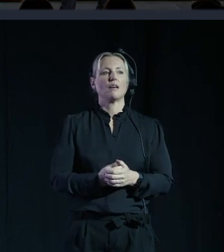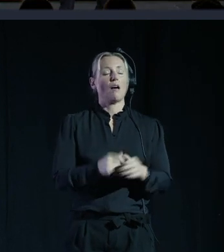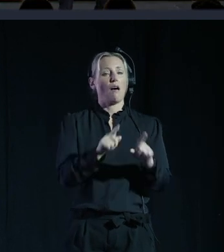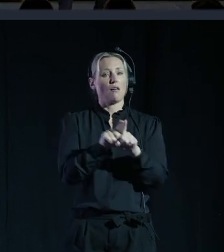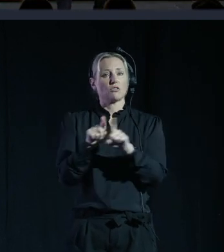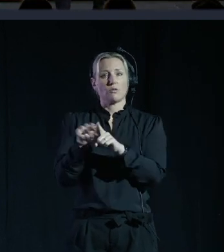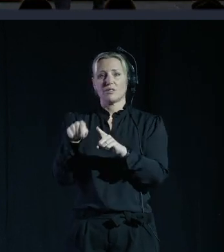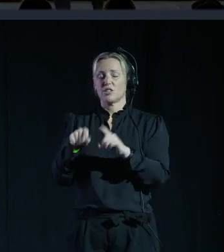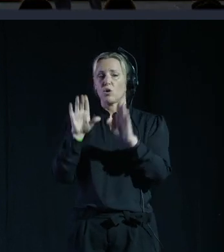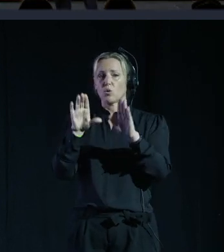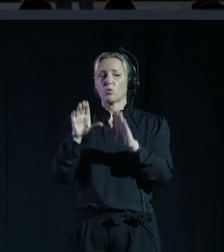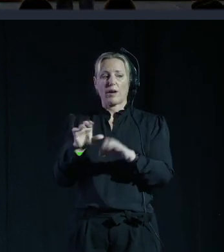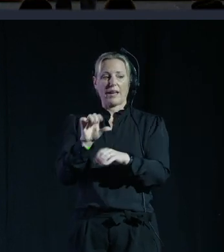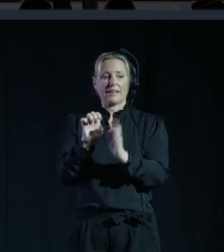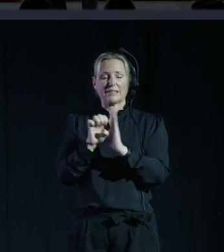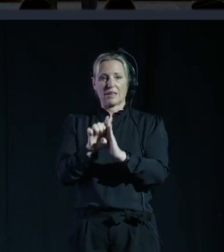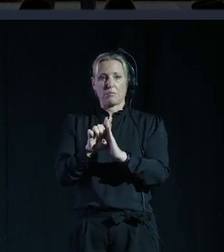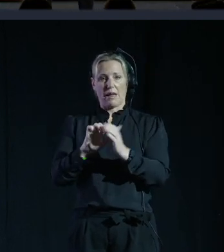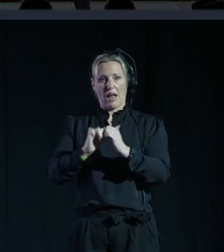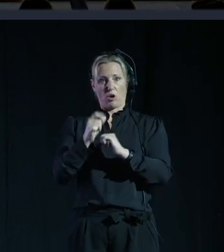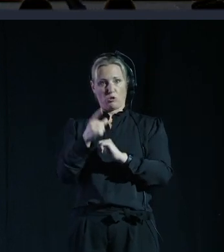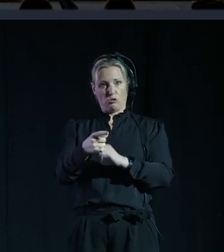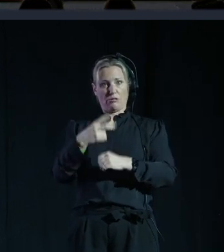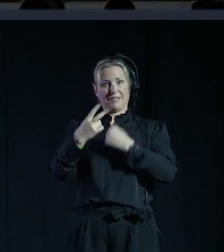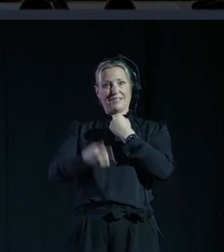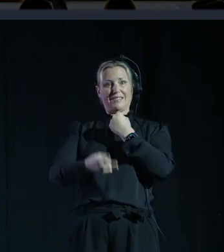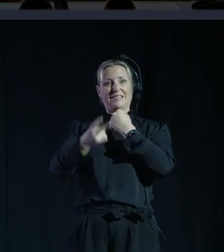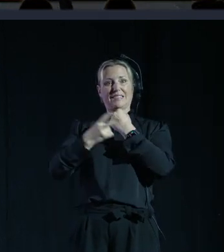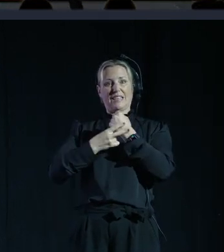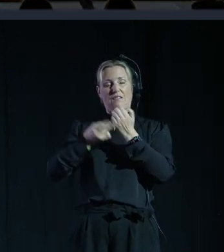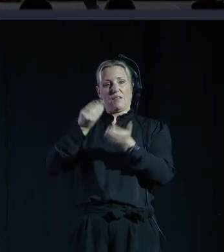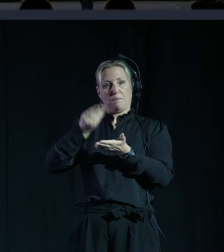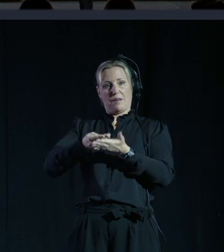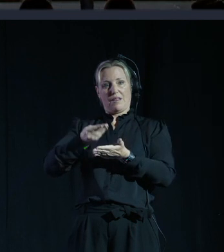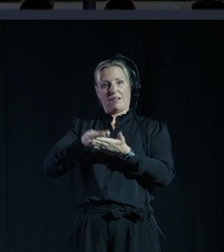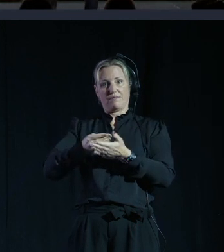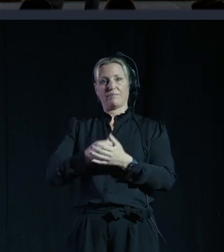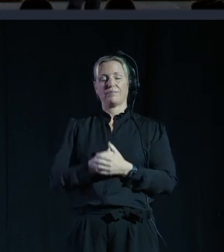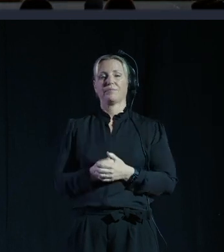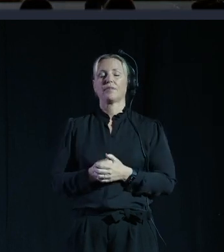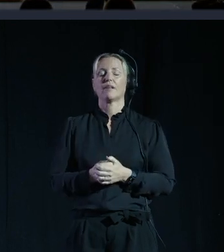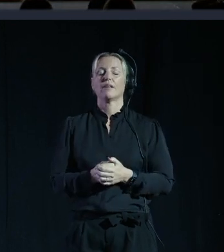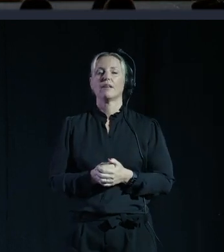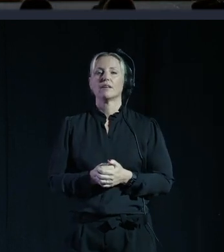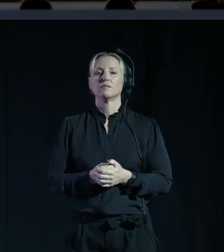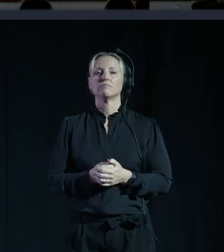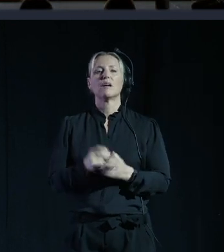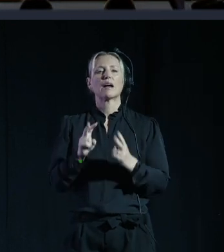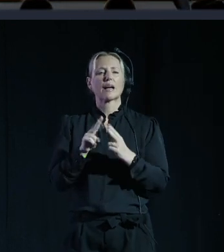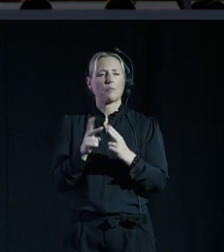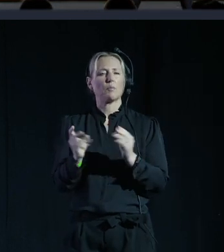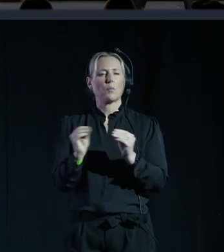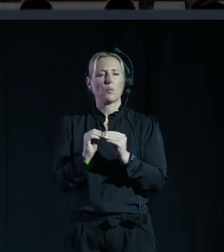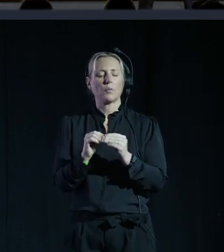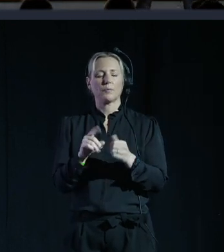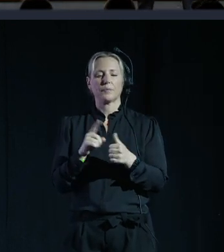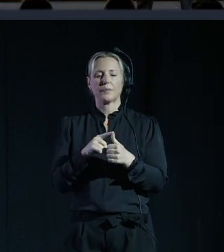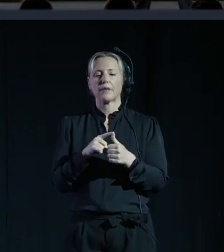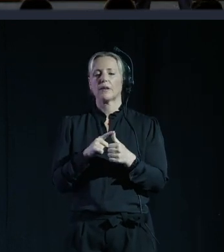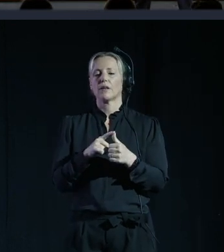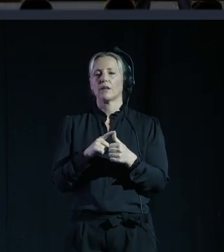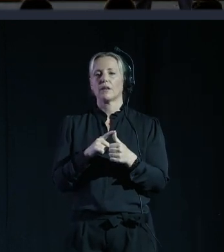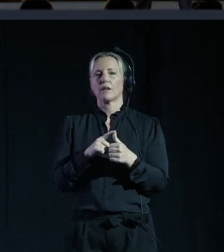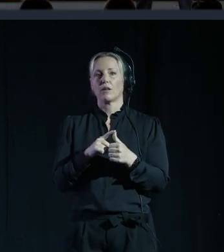save money, and you don't have to execute all these unnecessary steps. A couple more on the CI side. When we